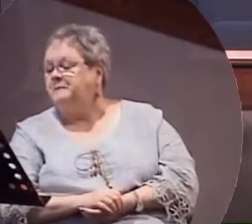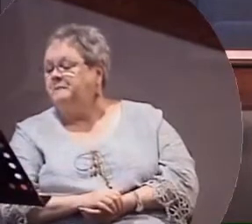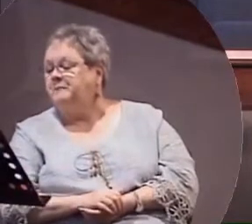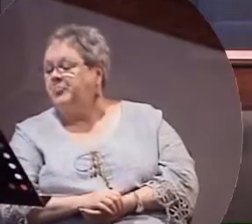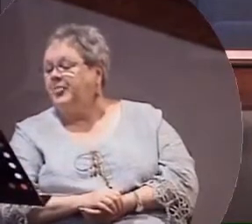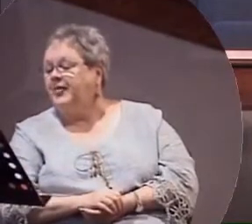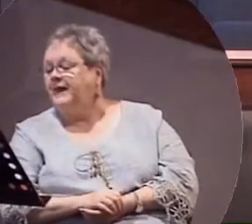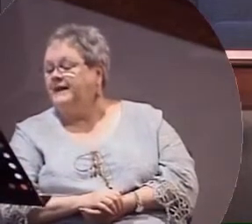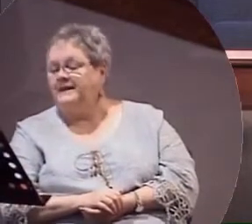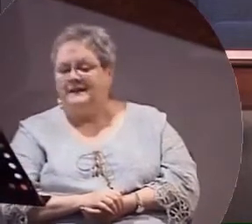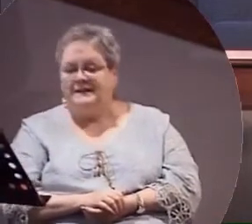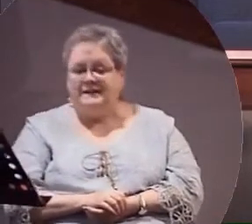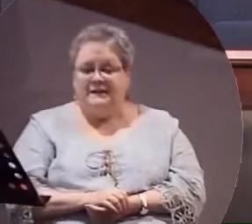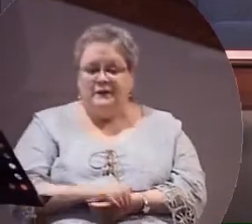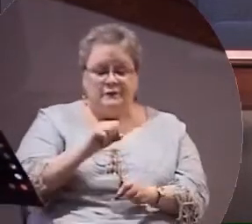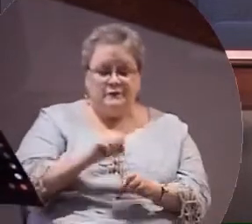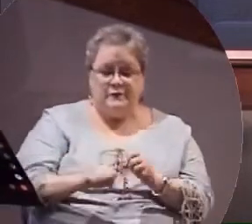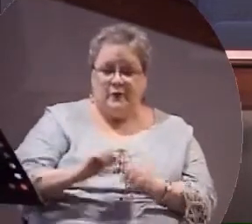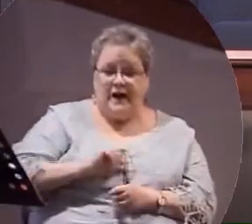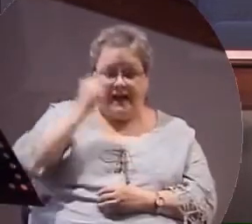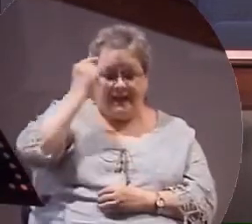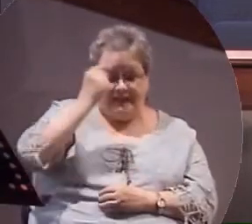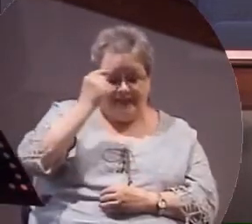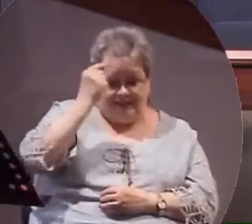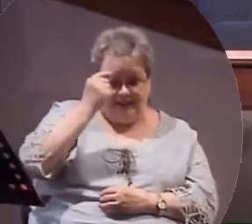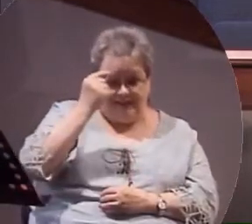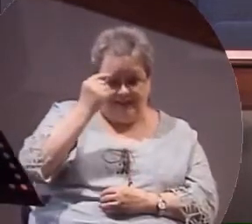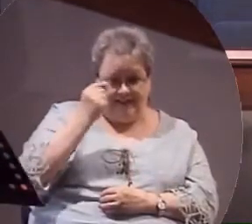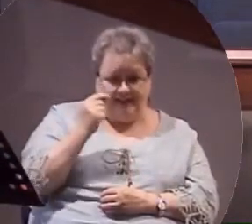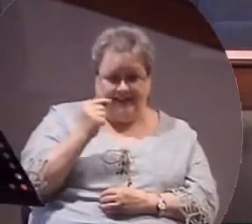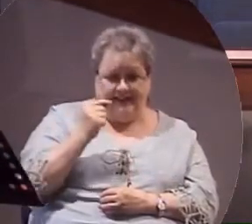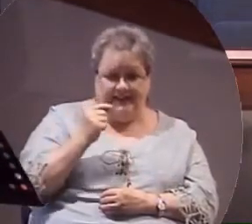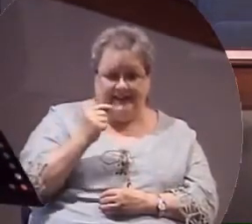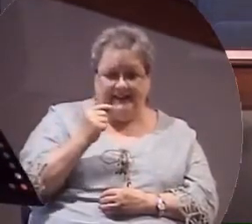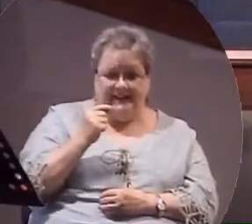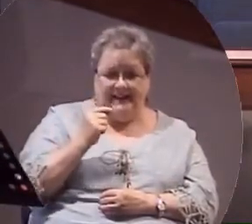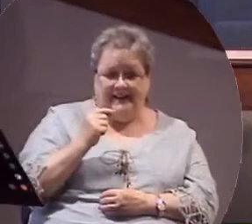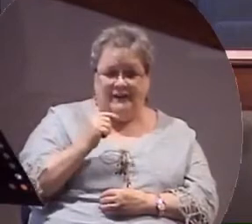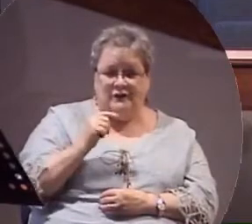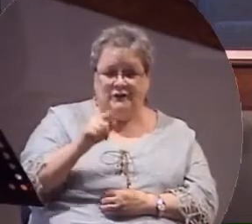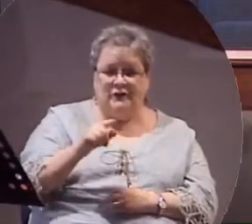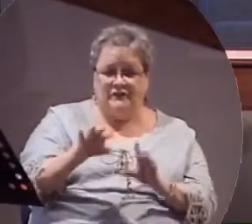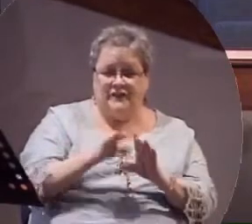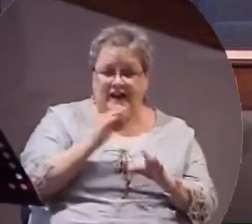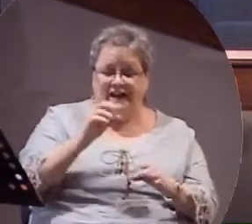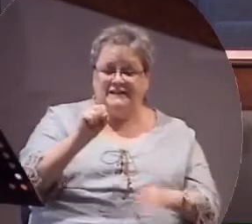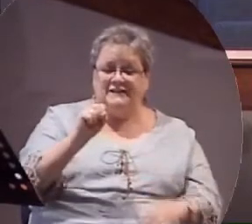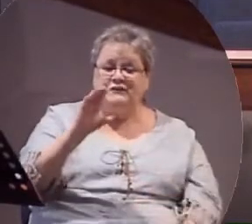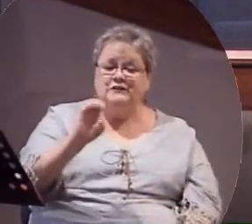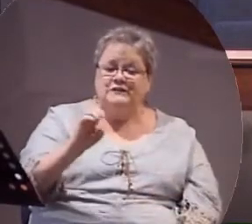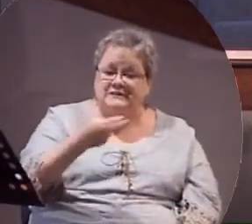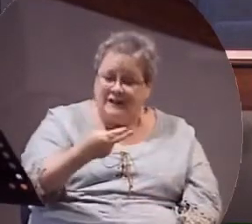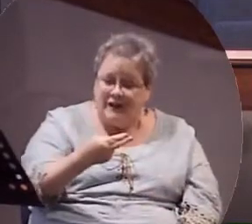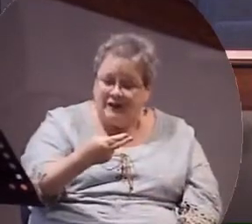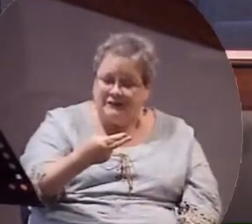So evidently such is a man. Because Jesus said you're going to find such